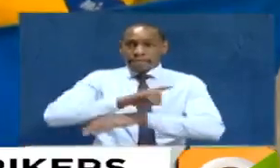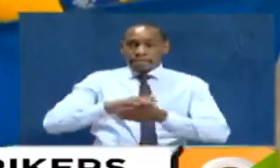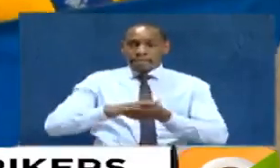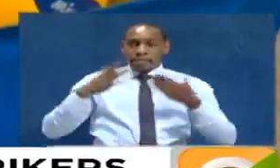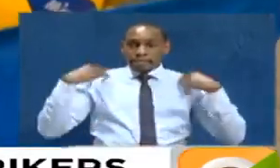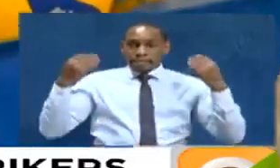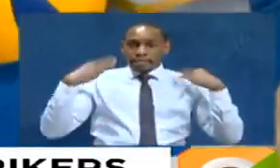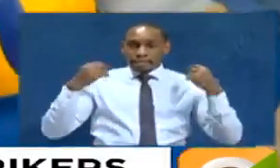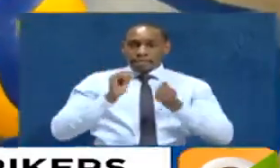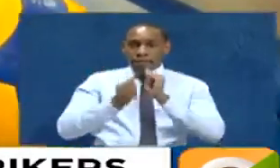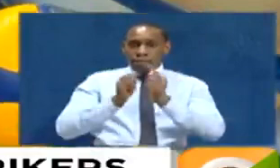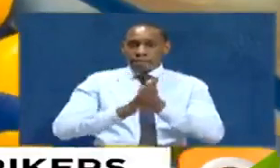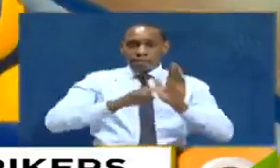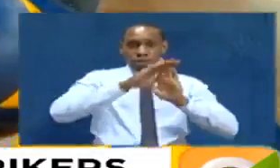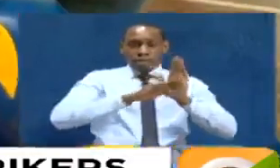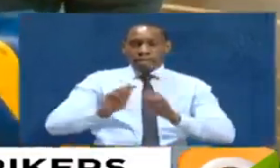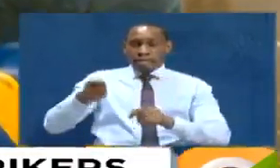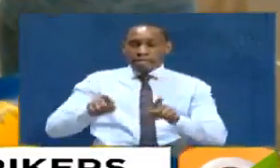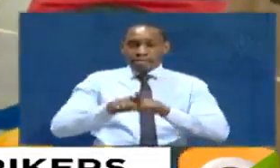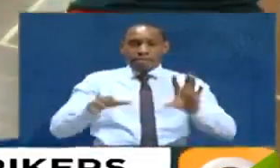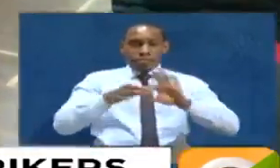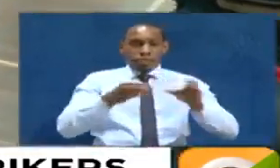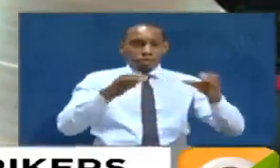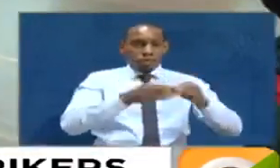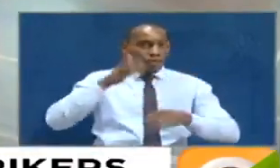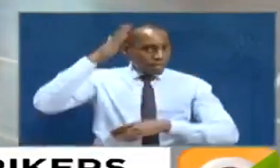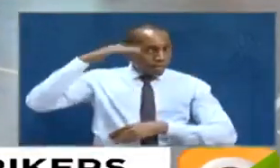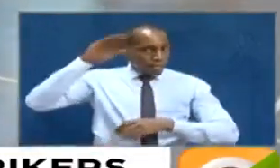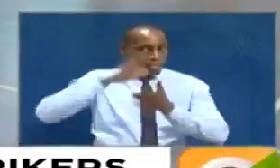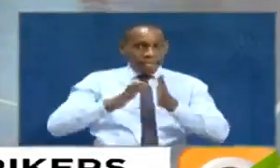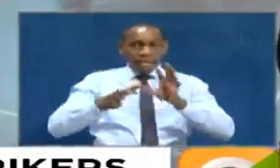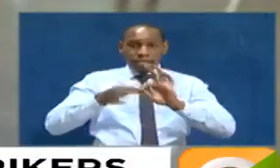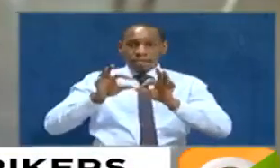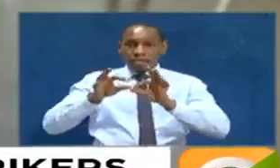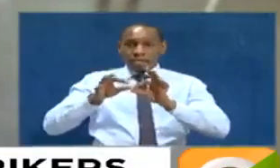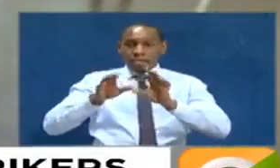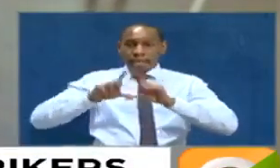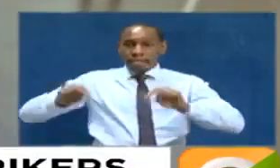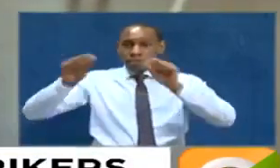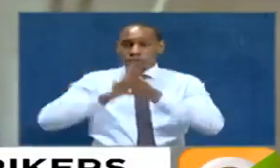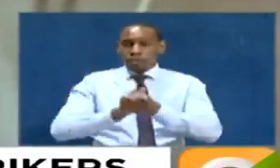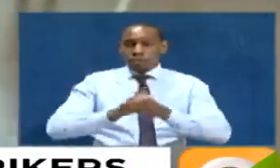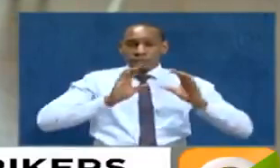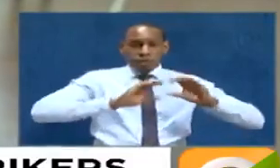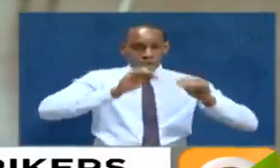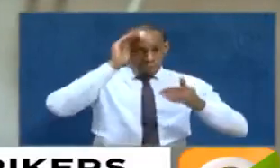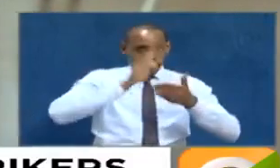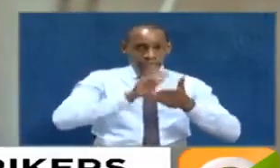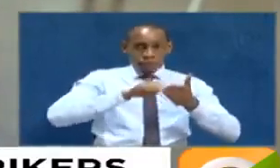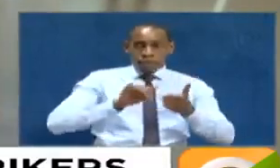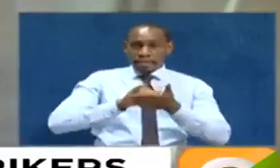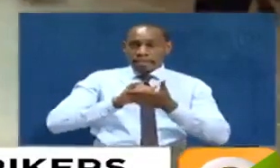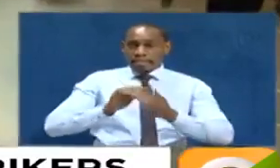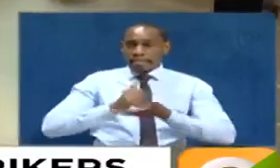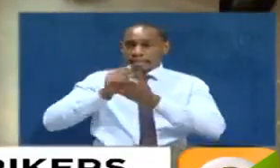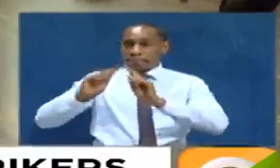competition program. Coincidentally, Kenya is in the same group with Brazil in the Olympic Games competition. The coaches believe their presence in the Kenya team setup